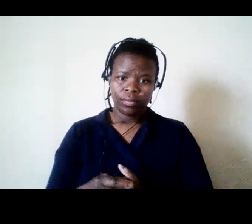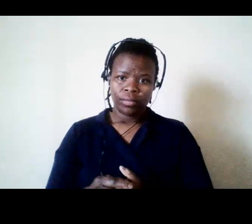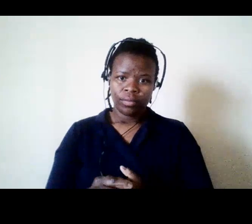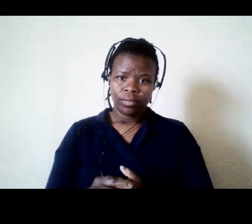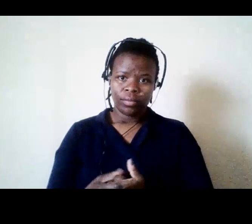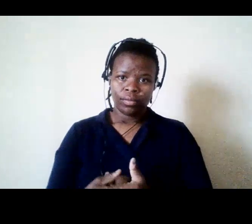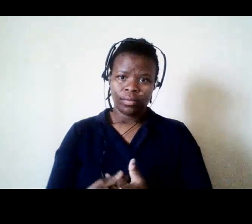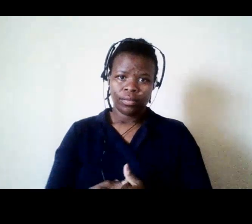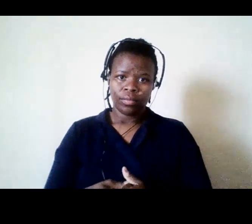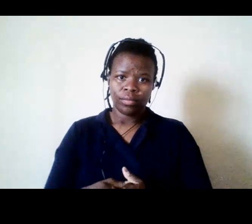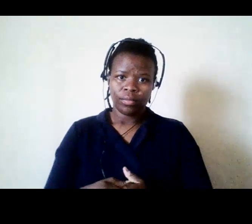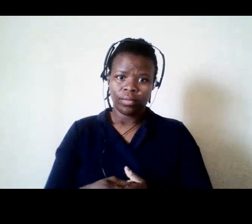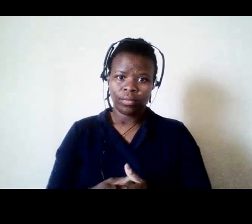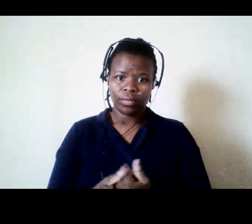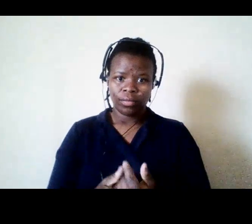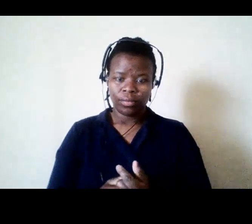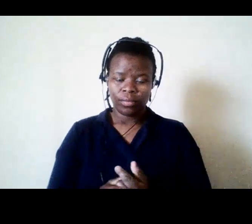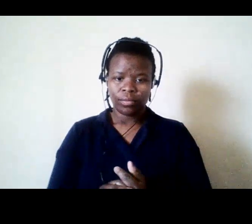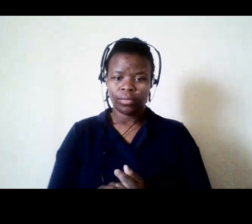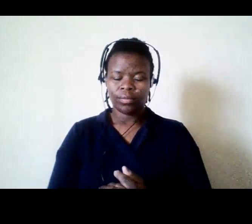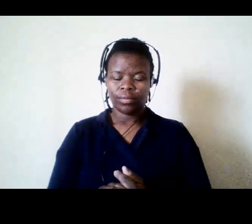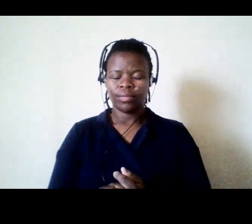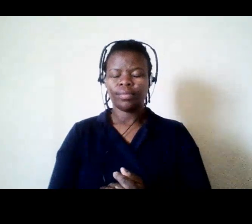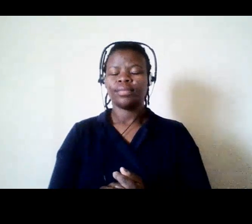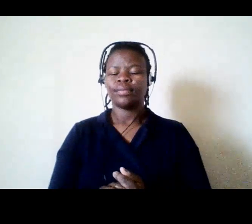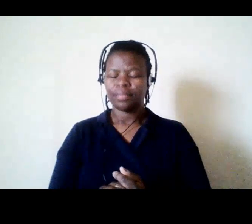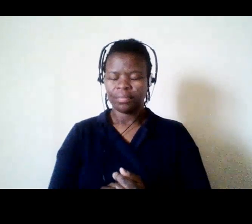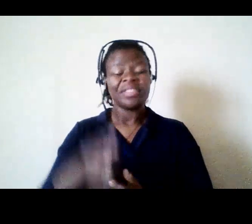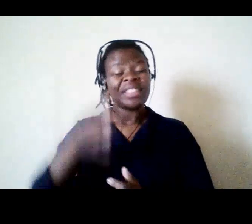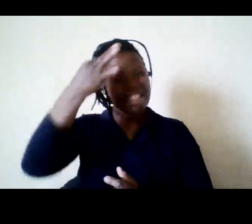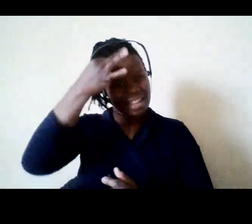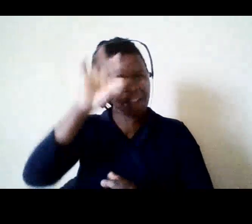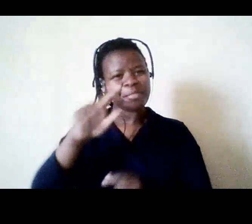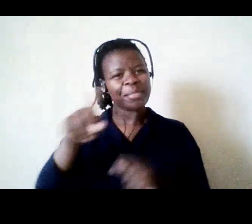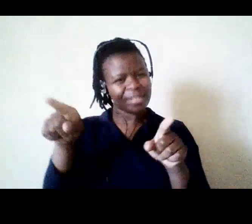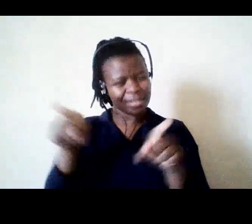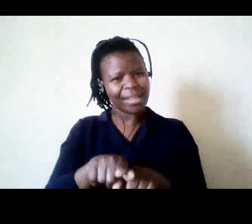Yes, when it comes to government as well, it's one of